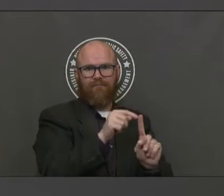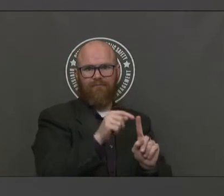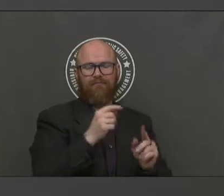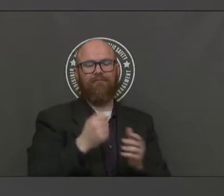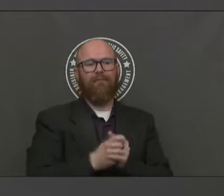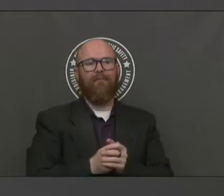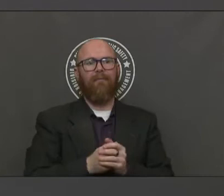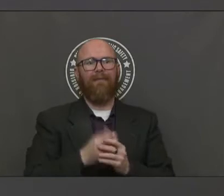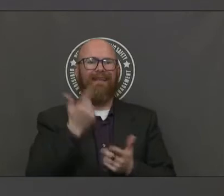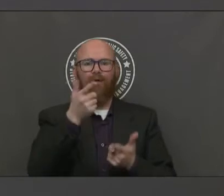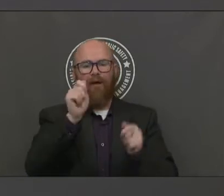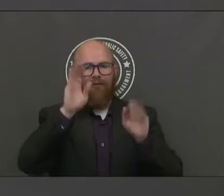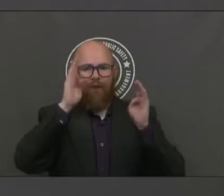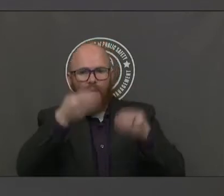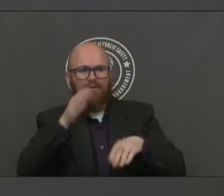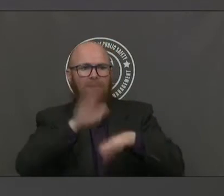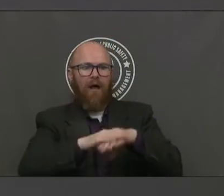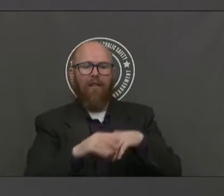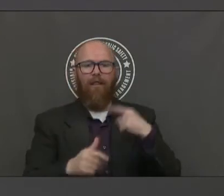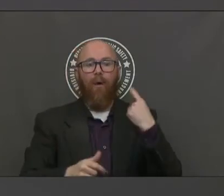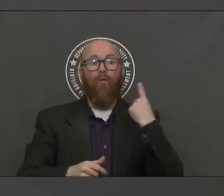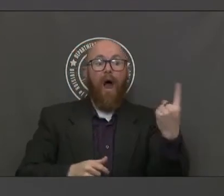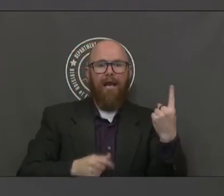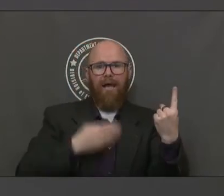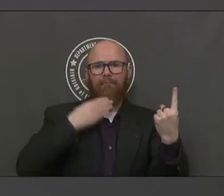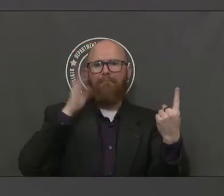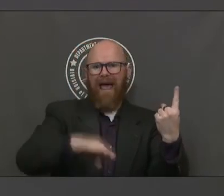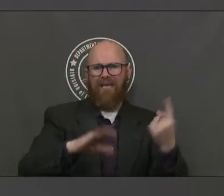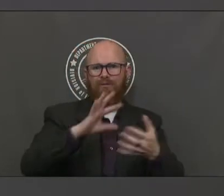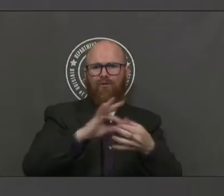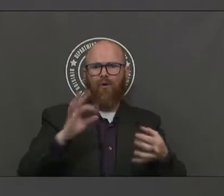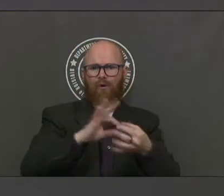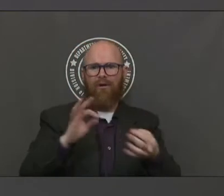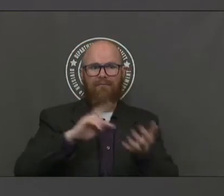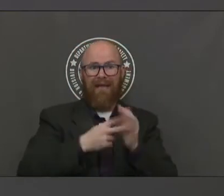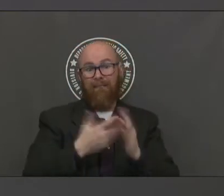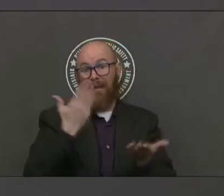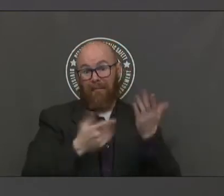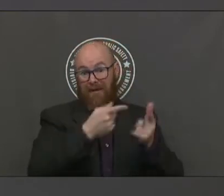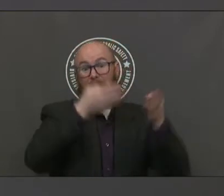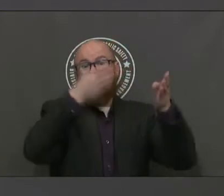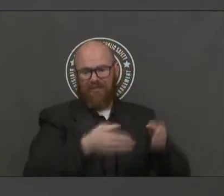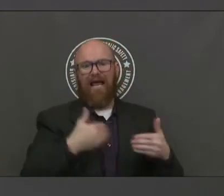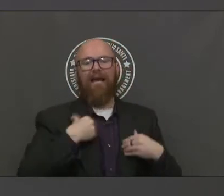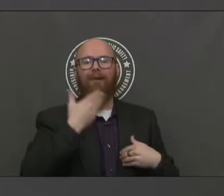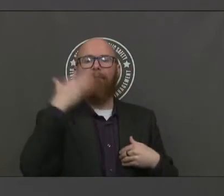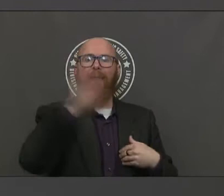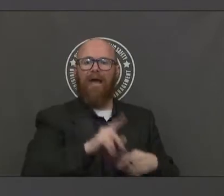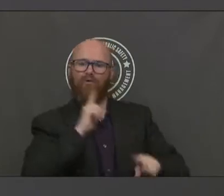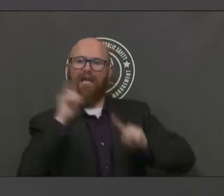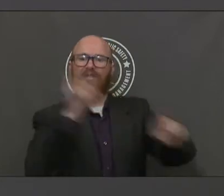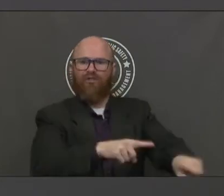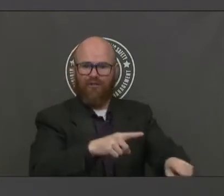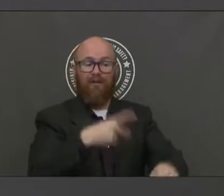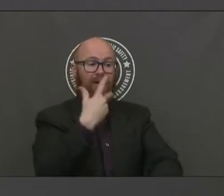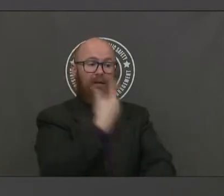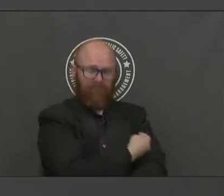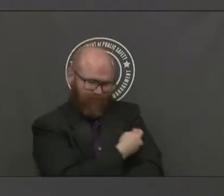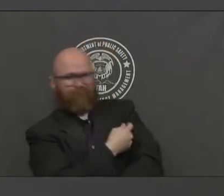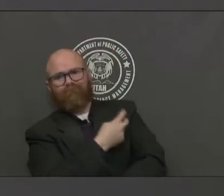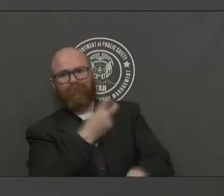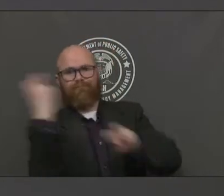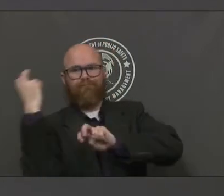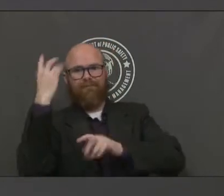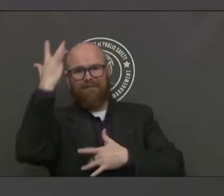on the one bad story, right? Where maybe somebody has a bad reaction to the vaccine, and that could get a